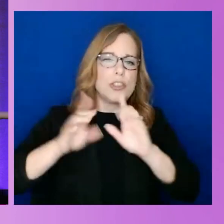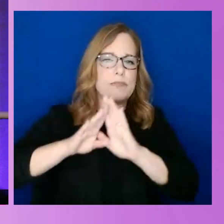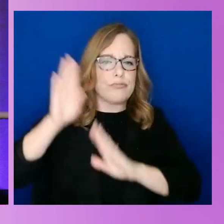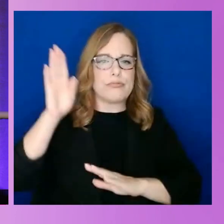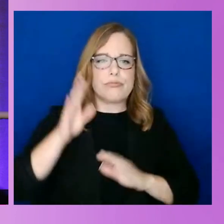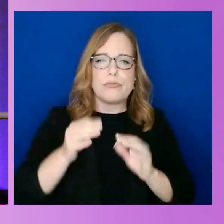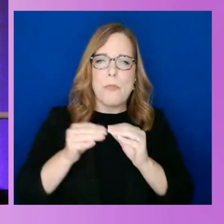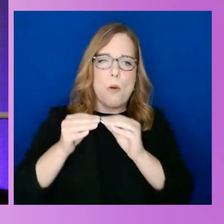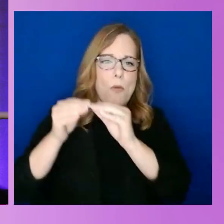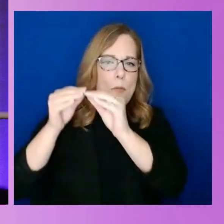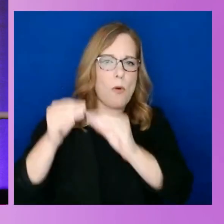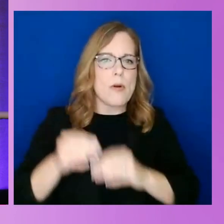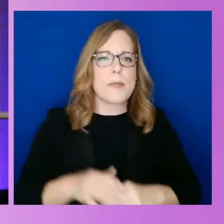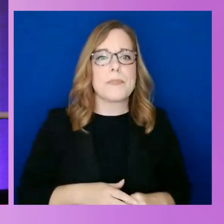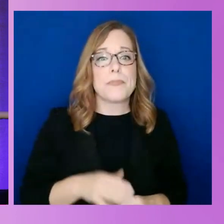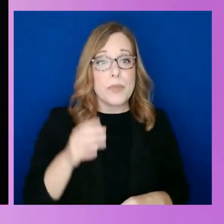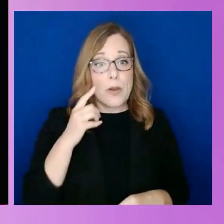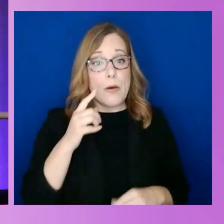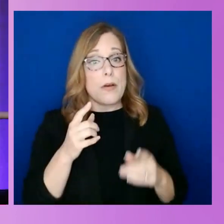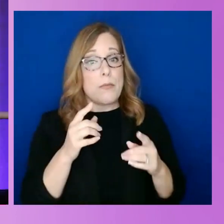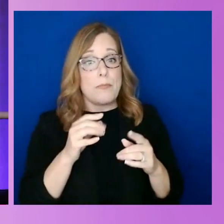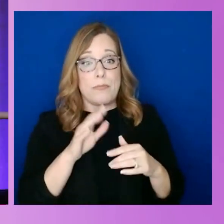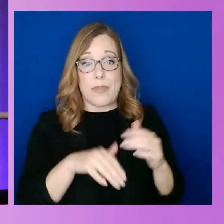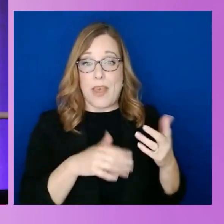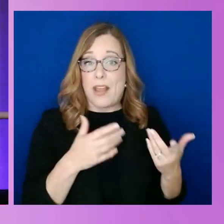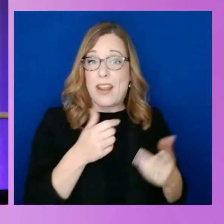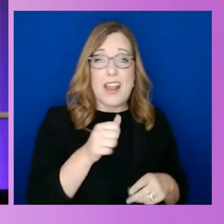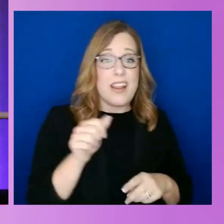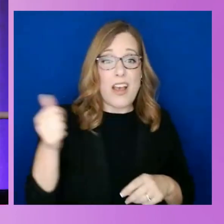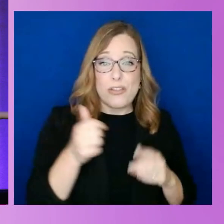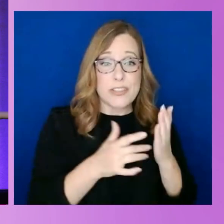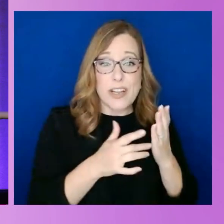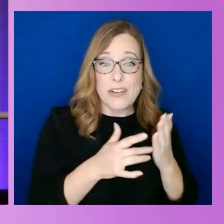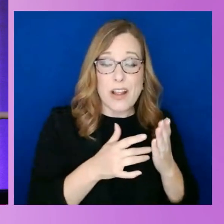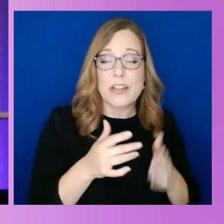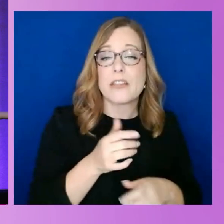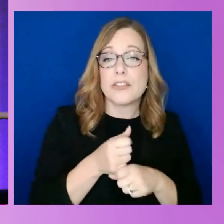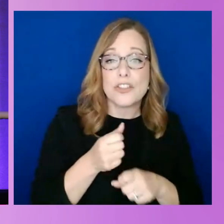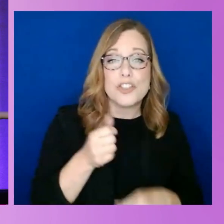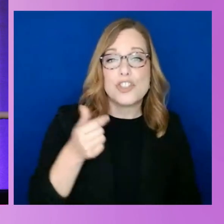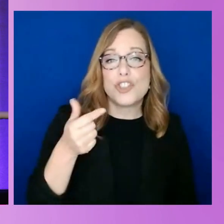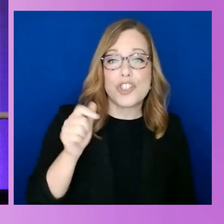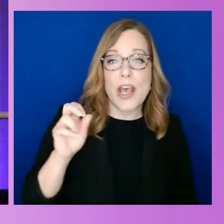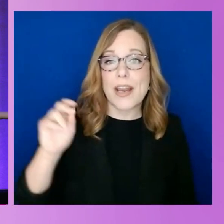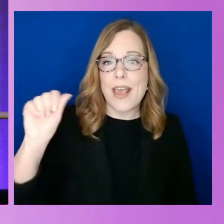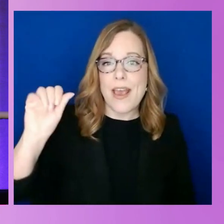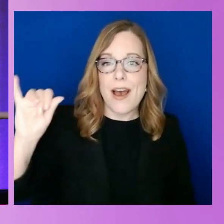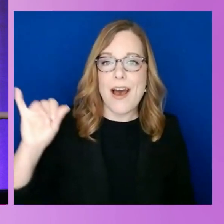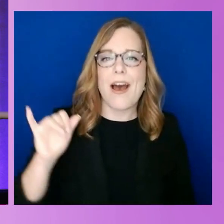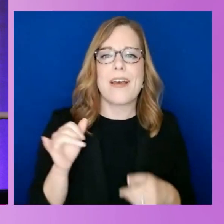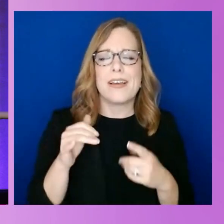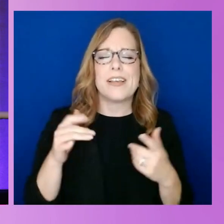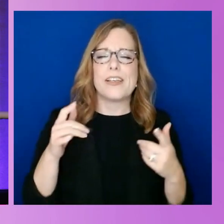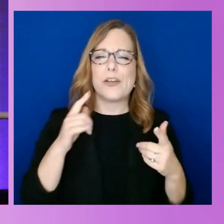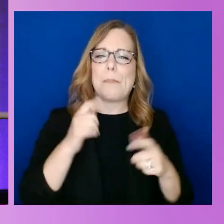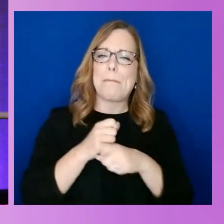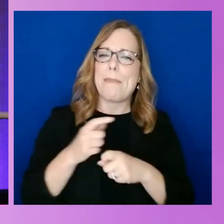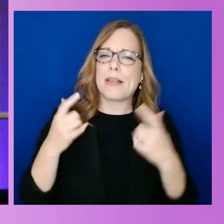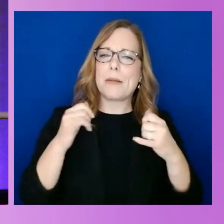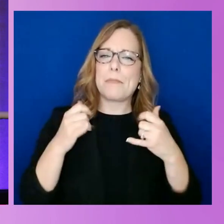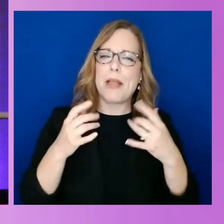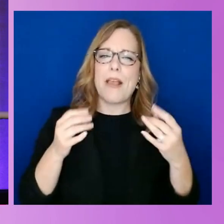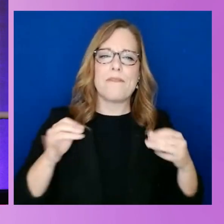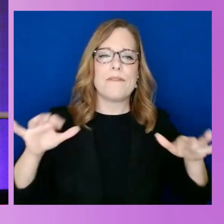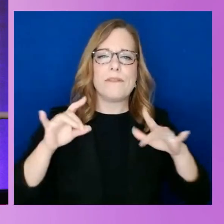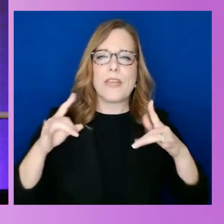Whether it is for that student in South Africa that now can get a personalized tutor to learn algebra in the form of a